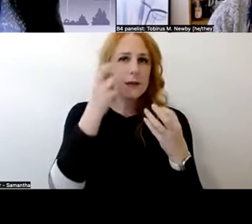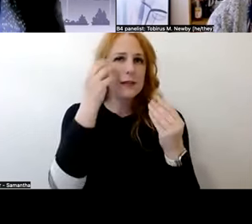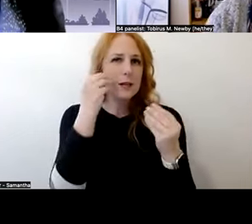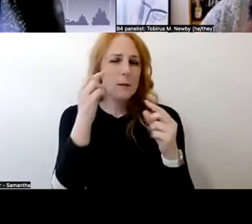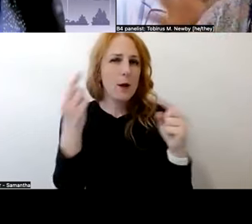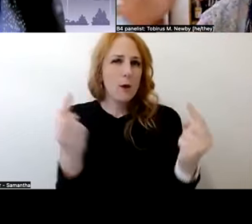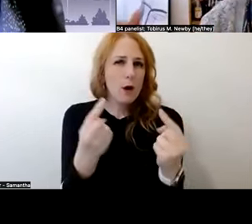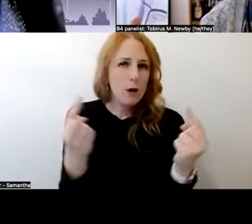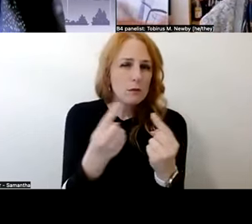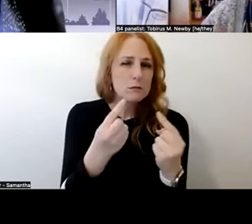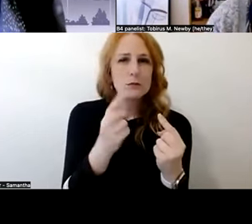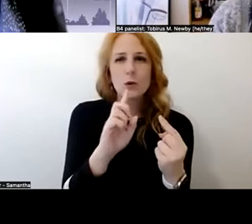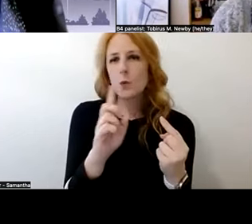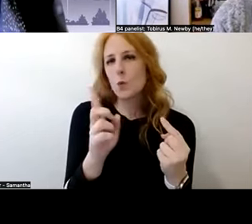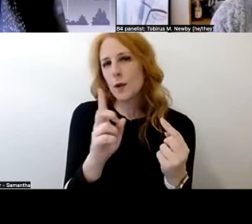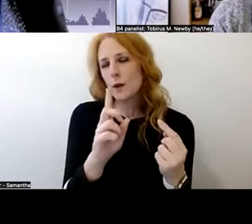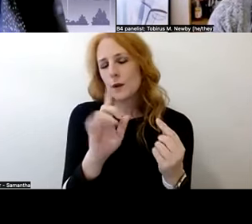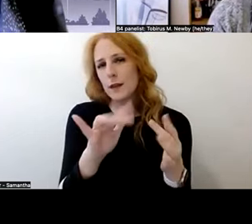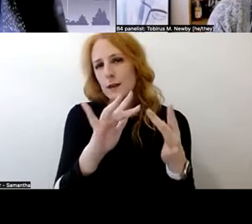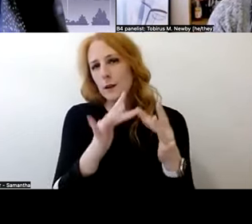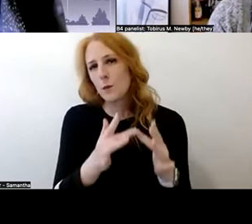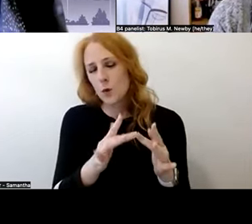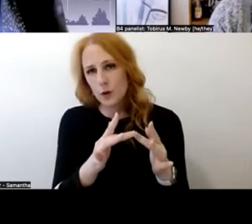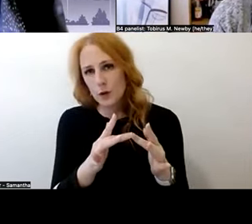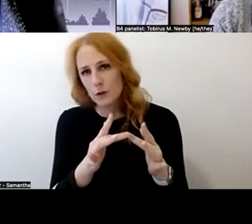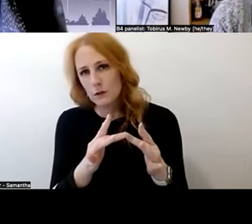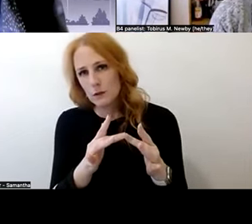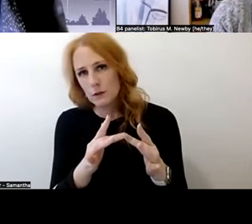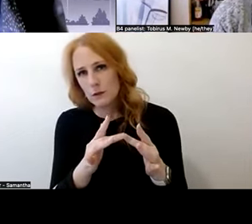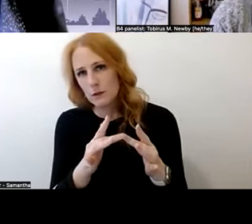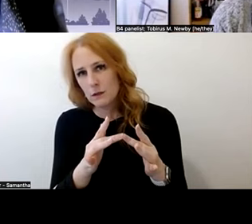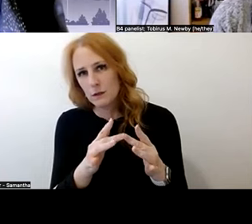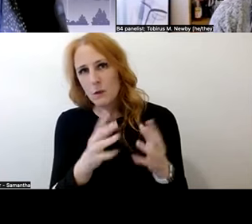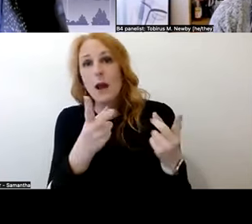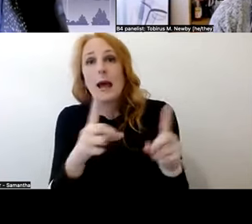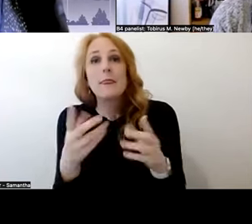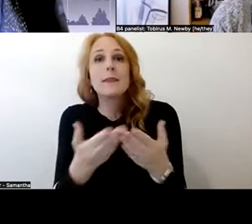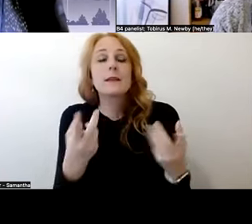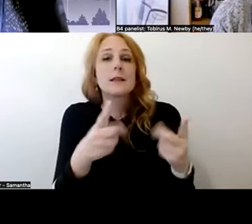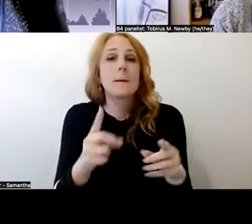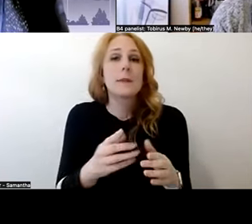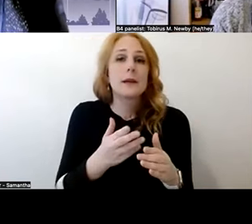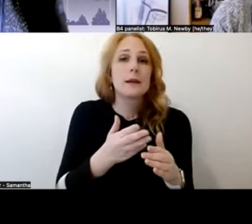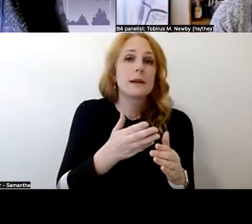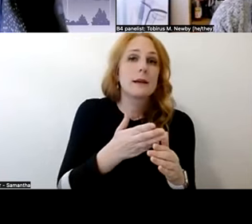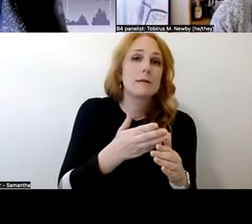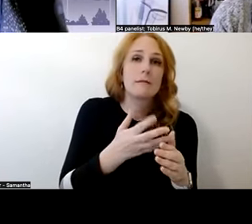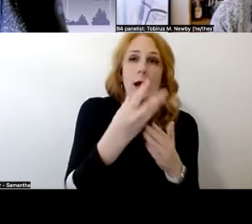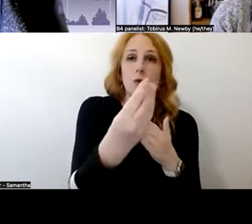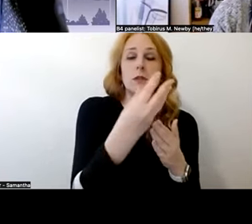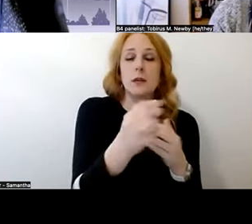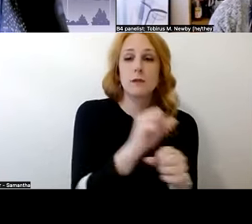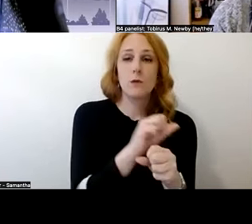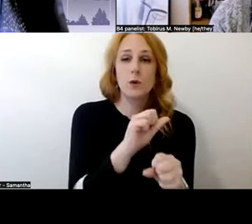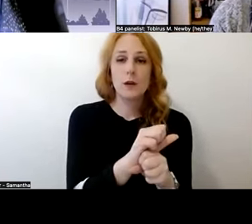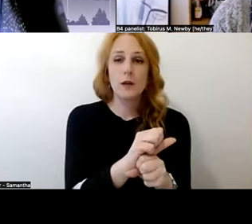and whether they happen at work or outside of work. And I'm also thinking about right now, of many of the